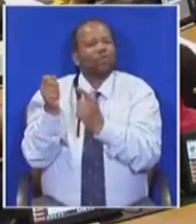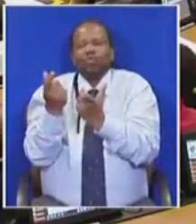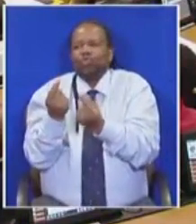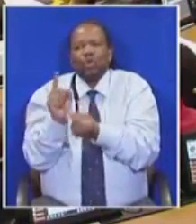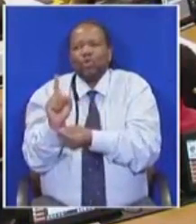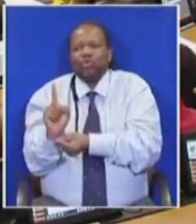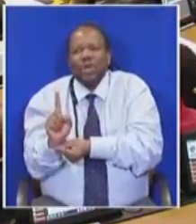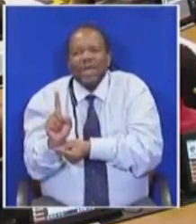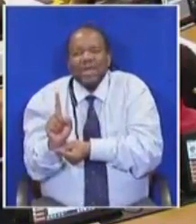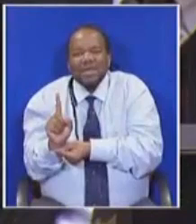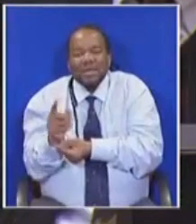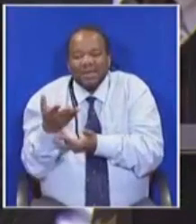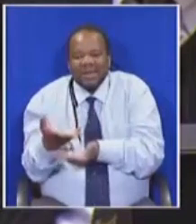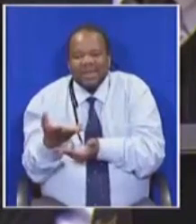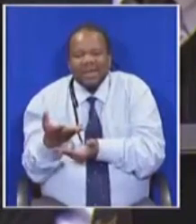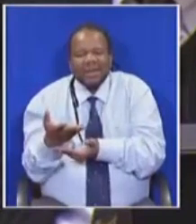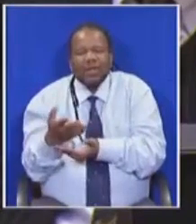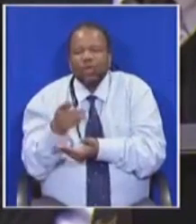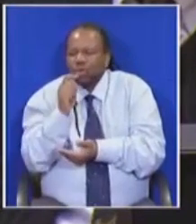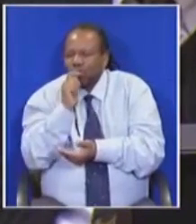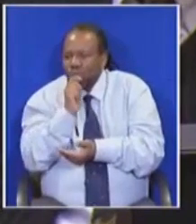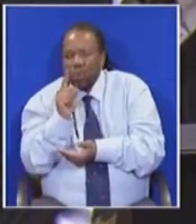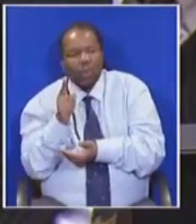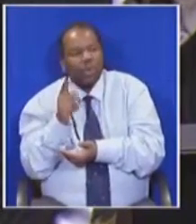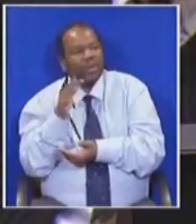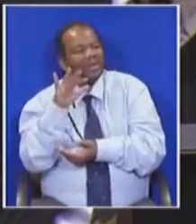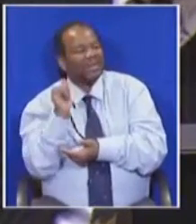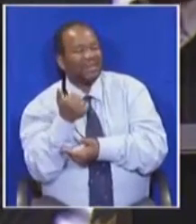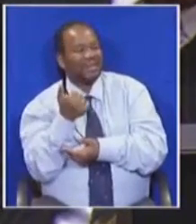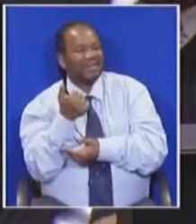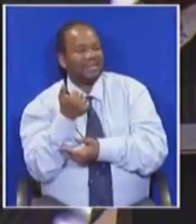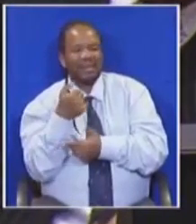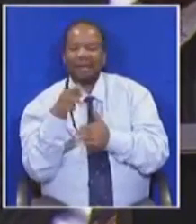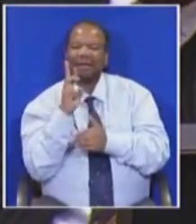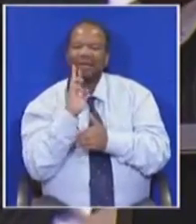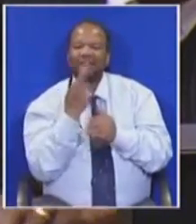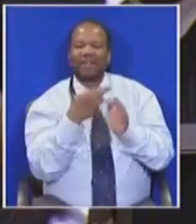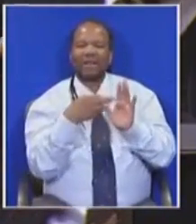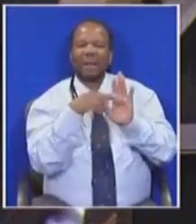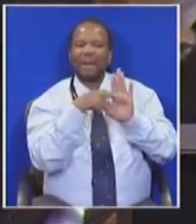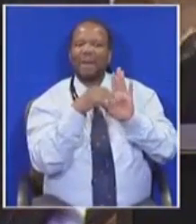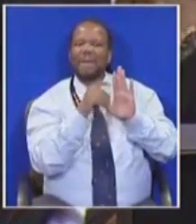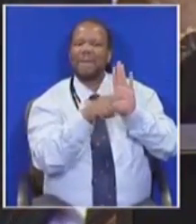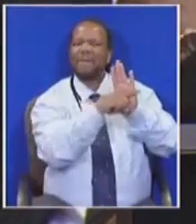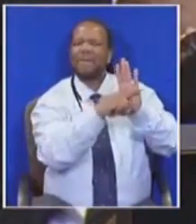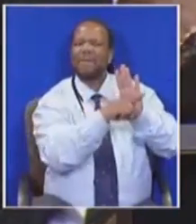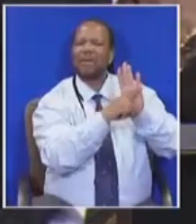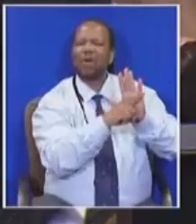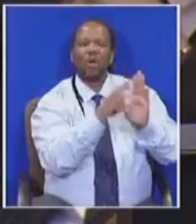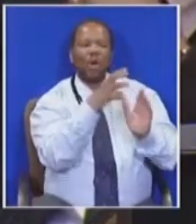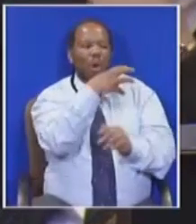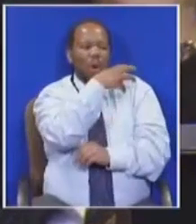Honourable Speaker, is reflecting badly on a Minister of Finance